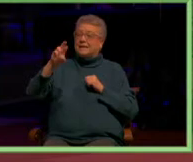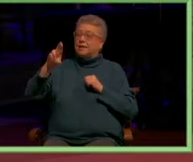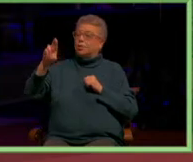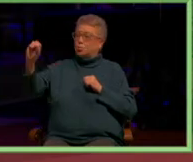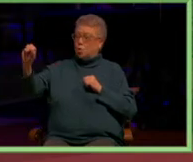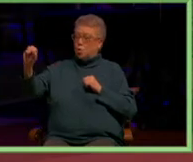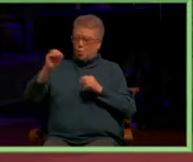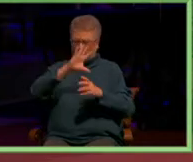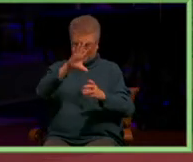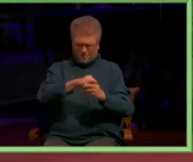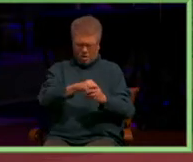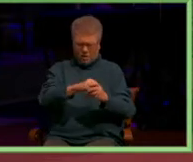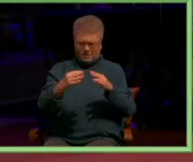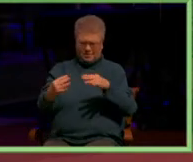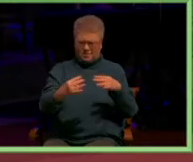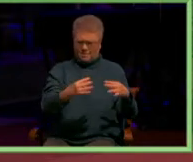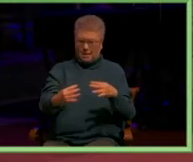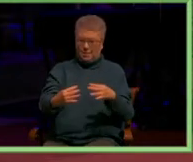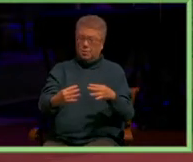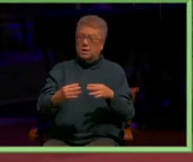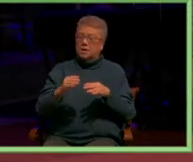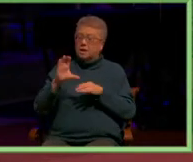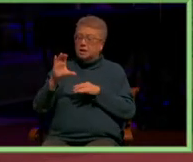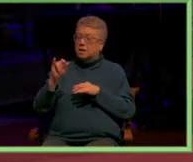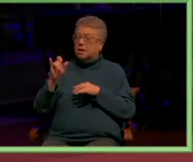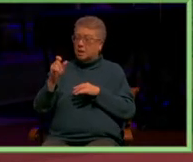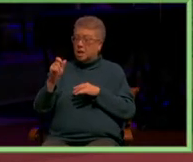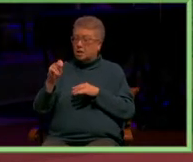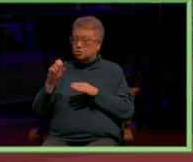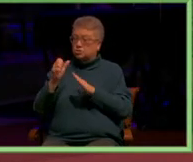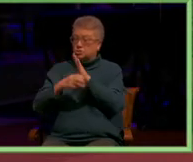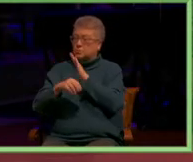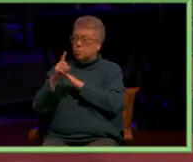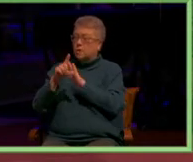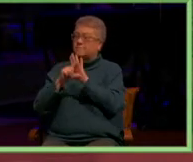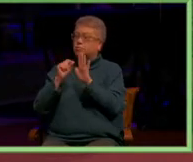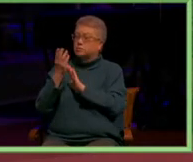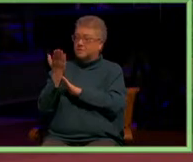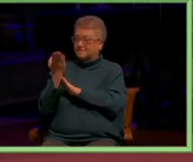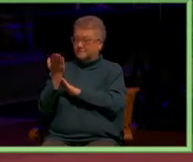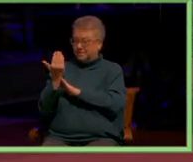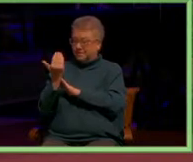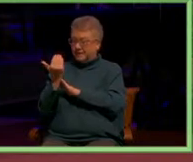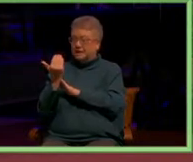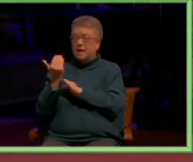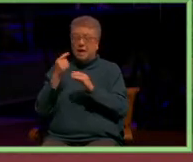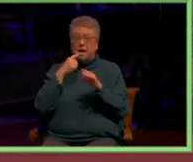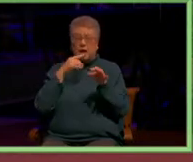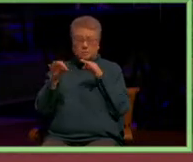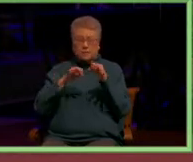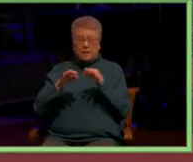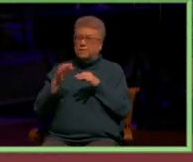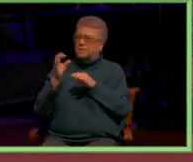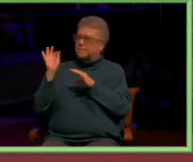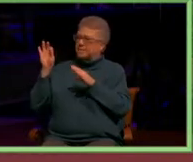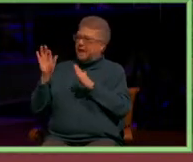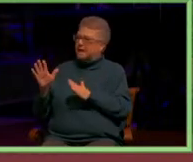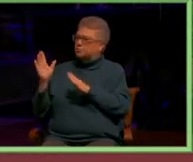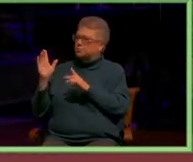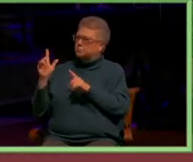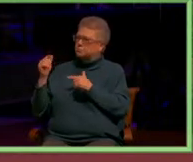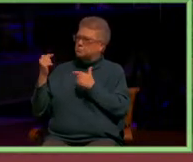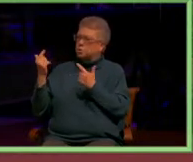In Colossians chapter 1, beginning in verse 15, and I will confess to you as your pastor, I've been your pastor now getting close